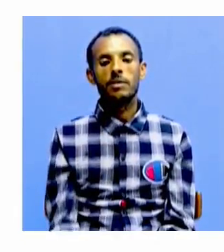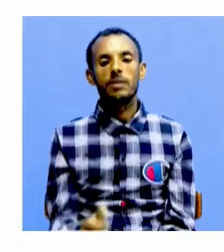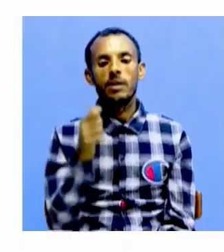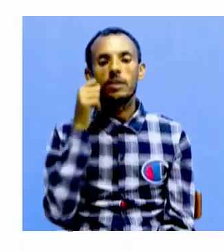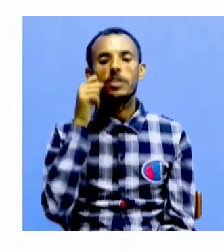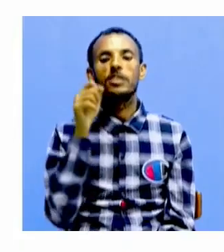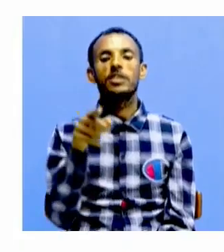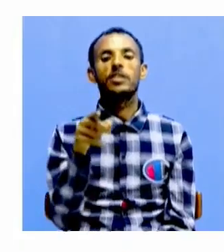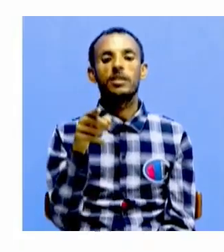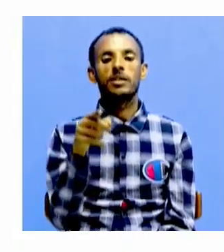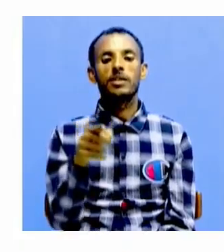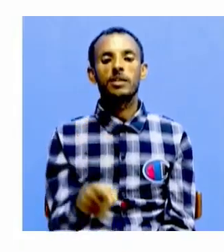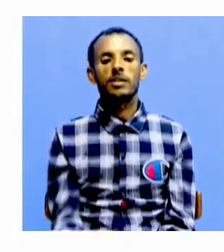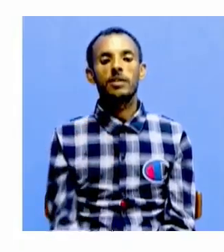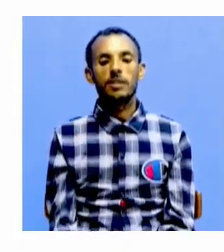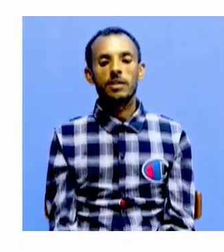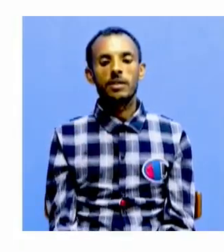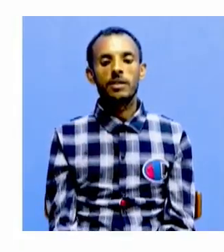she